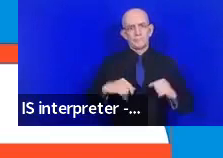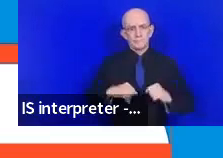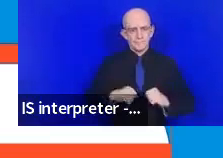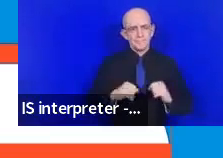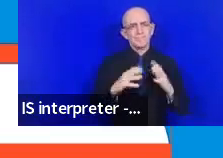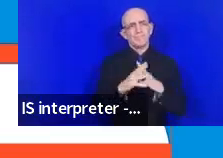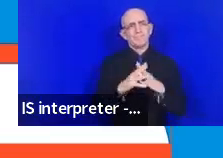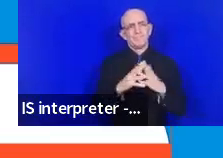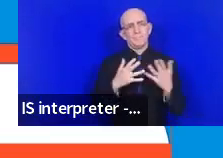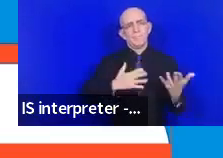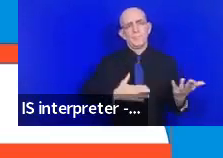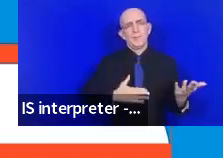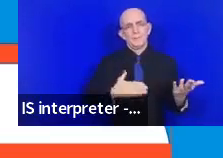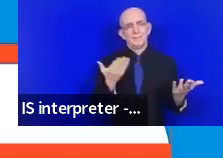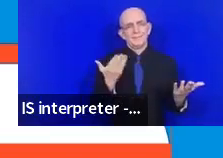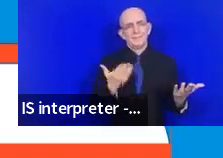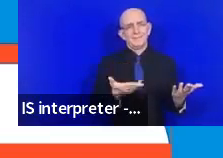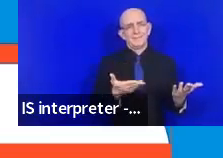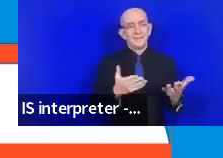inclusive generation equality,